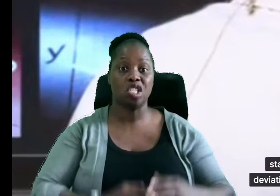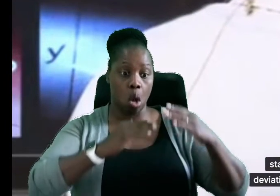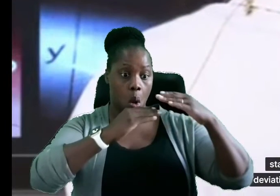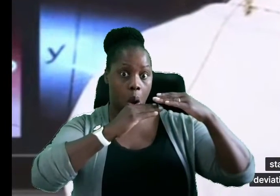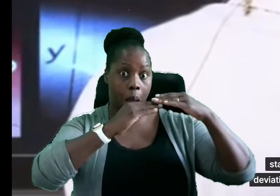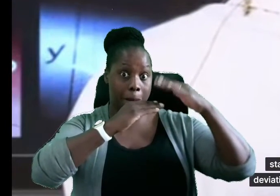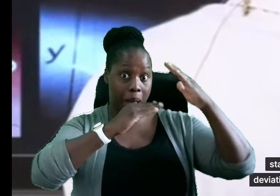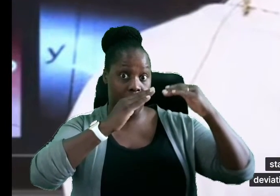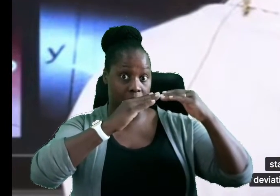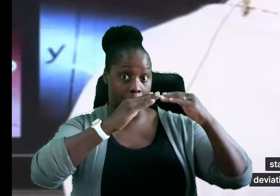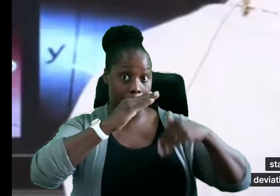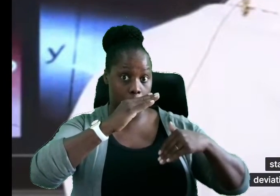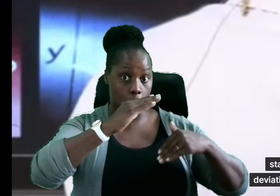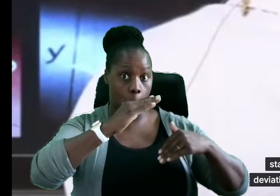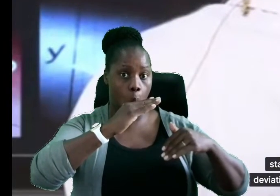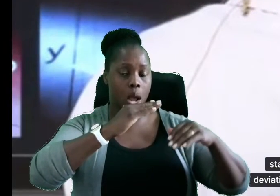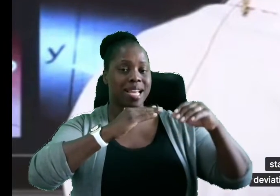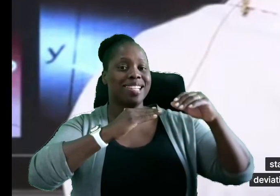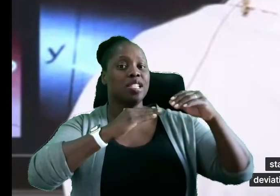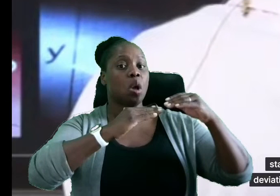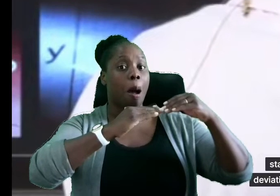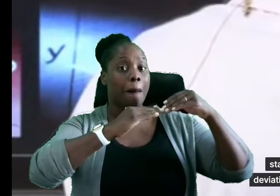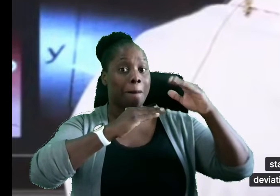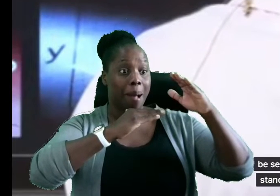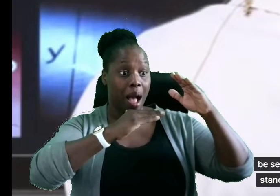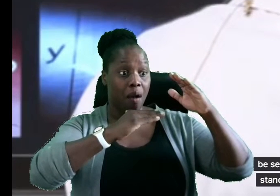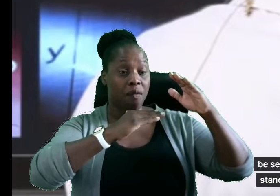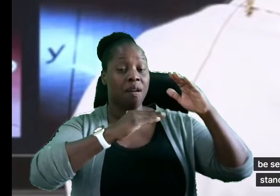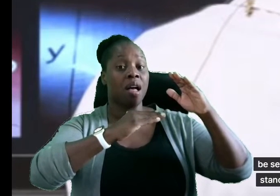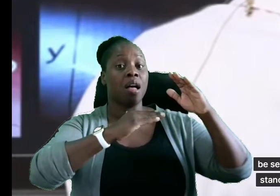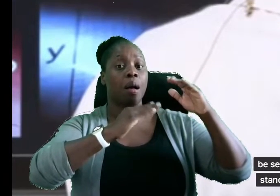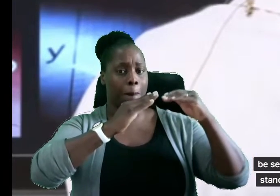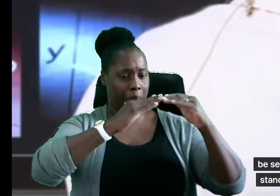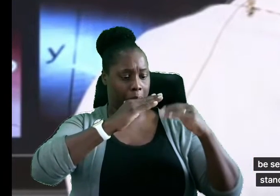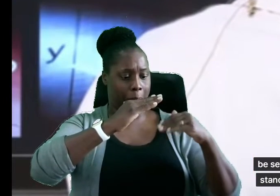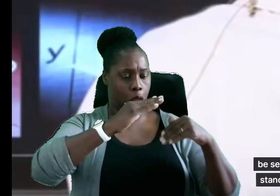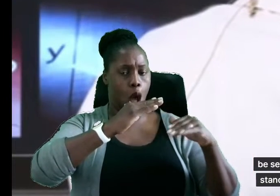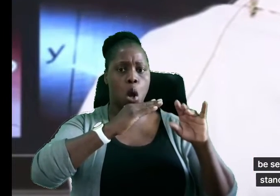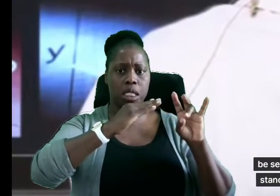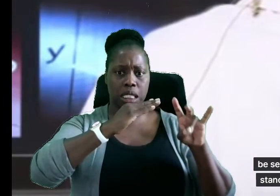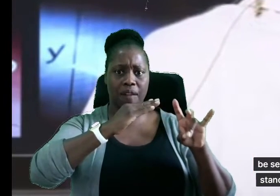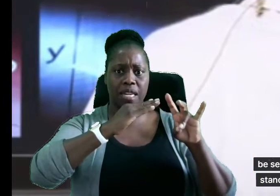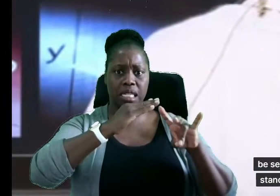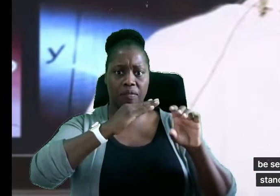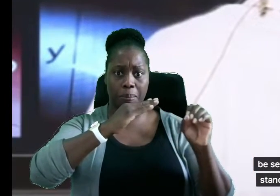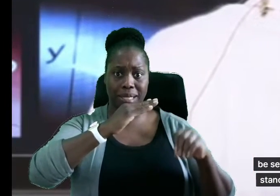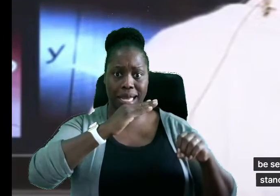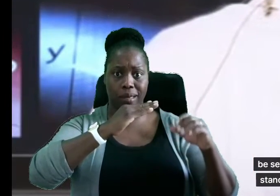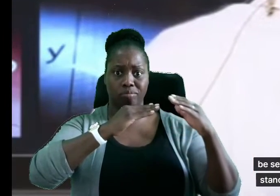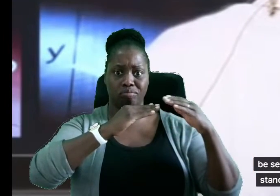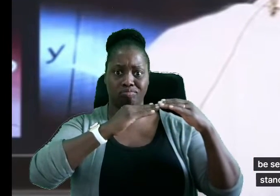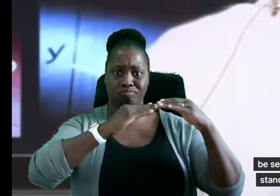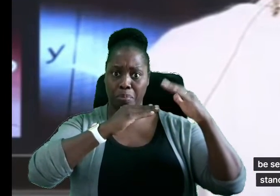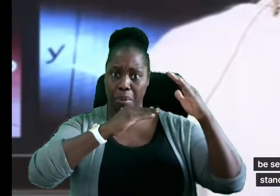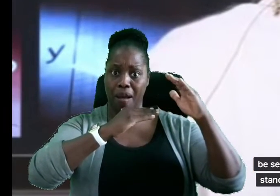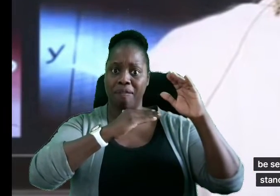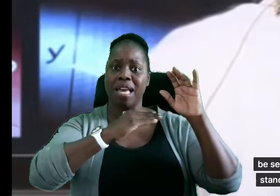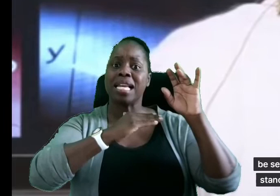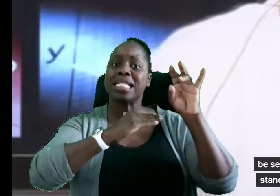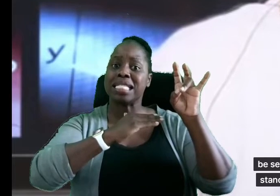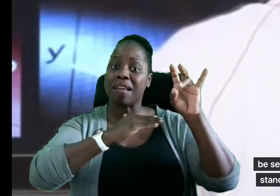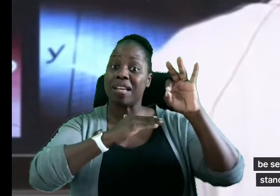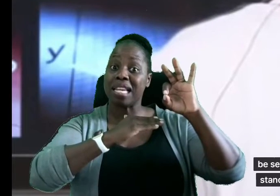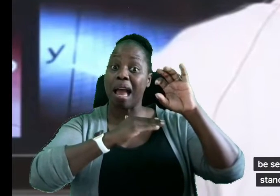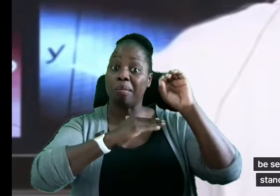one standard deviation above and below the mean would be 77% to